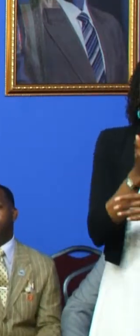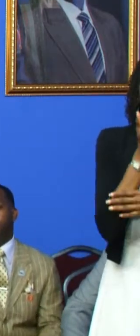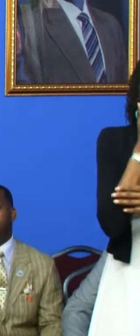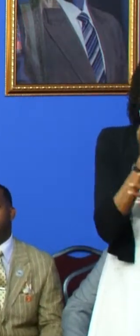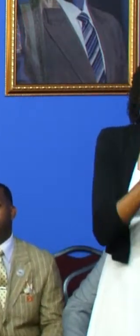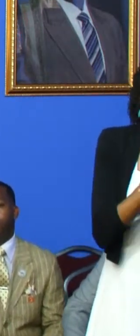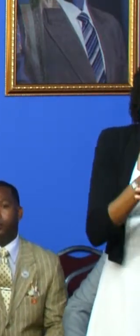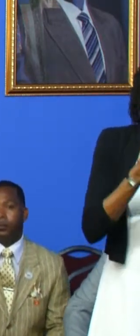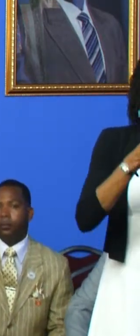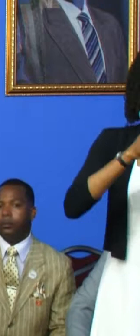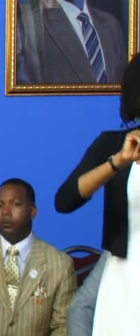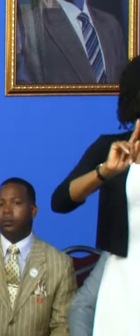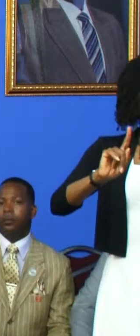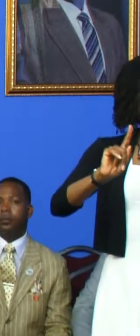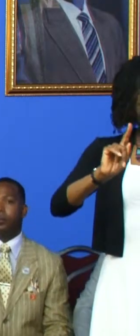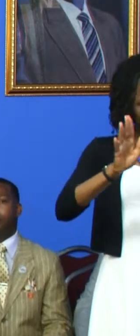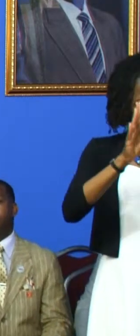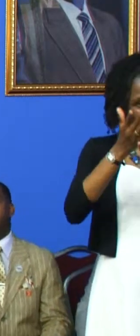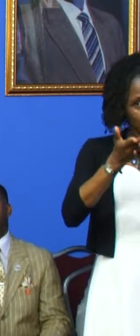But the Bible said